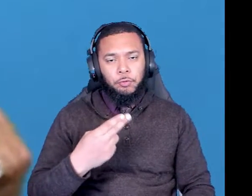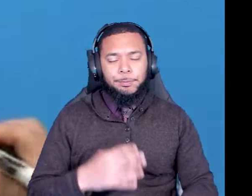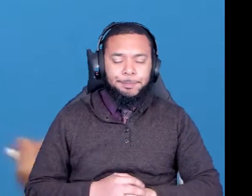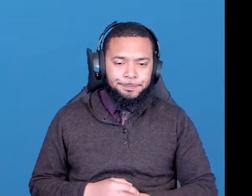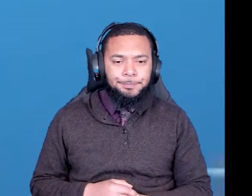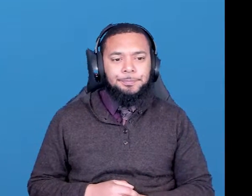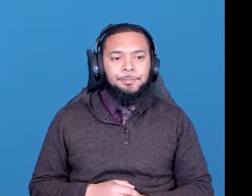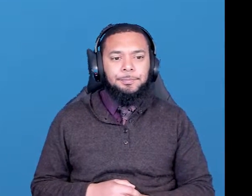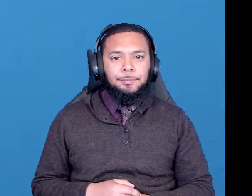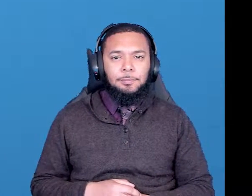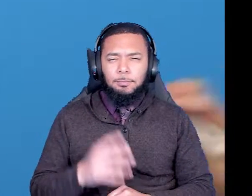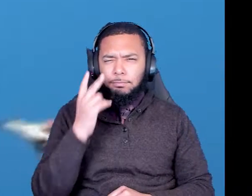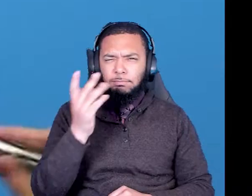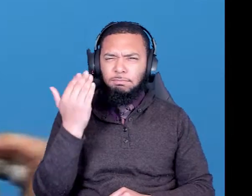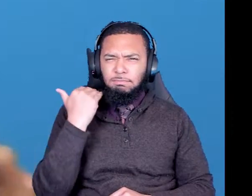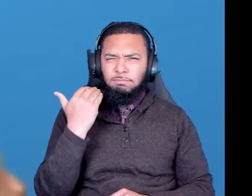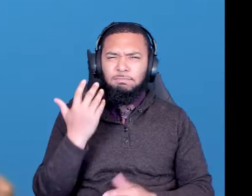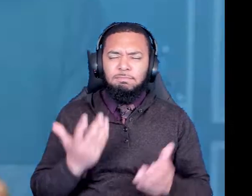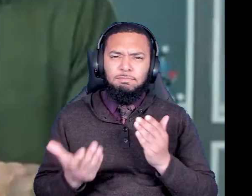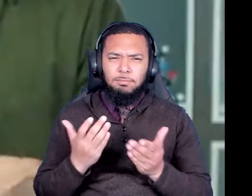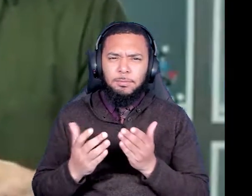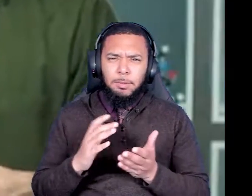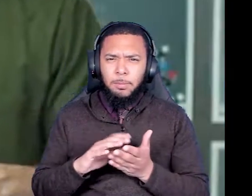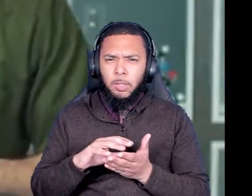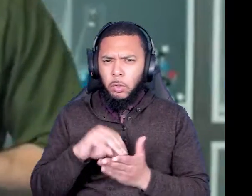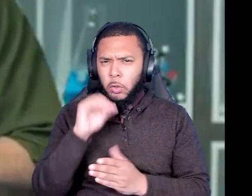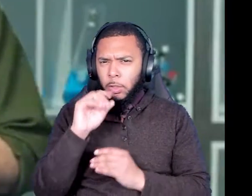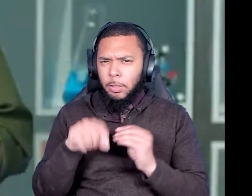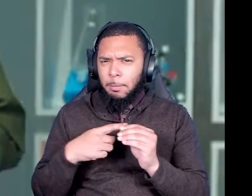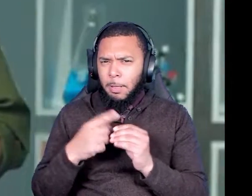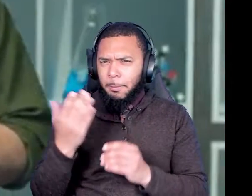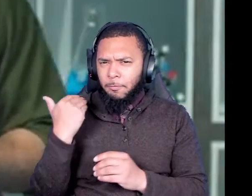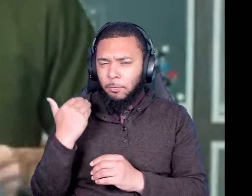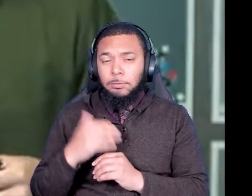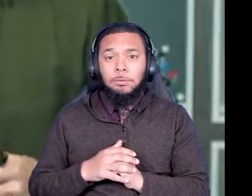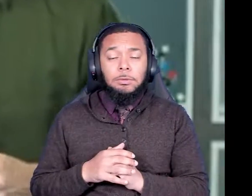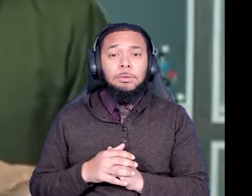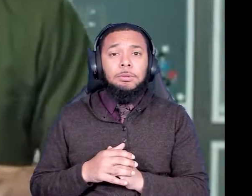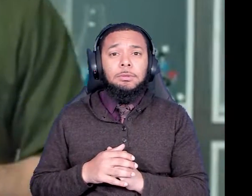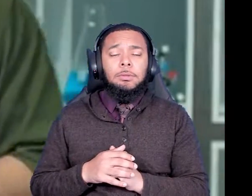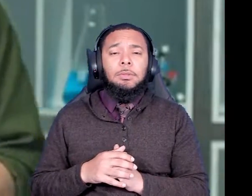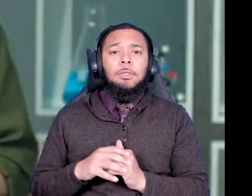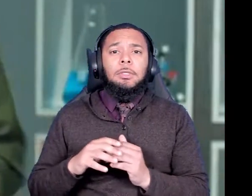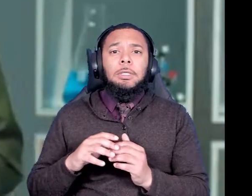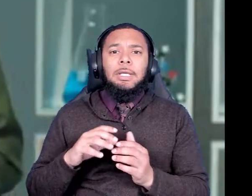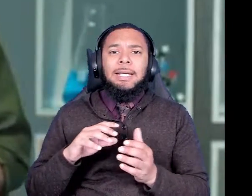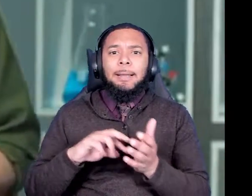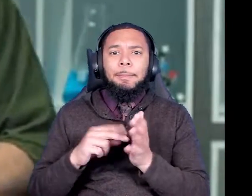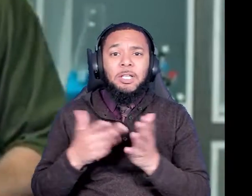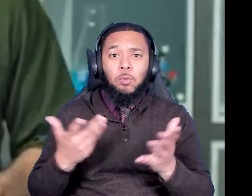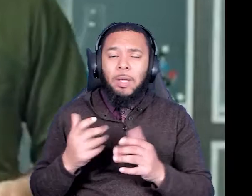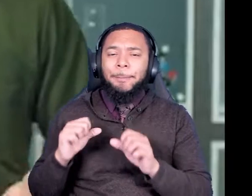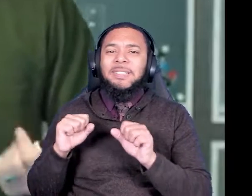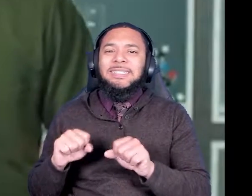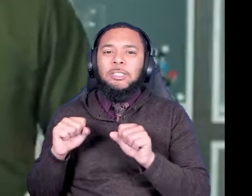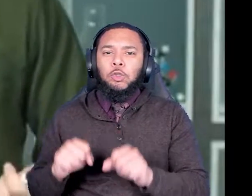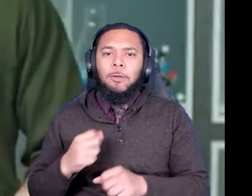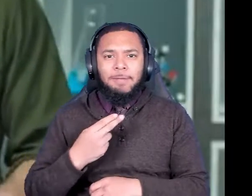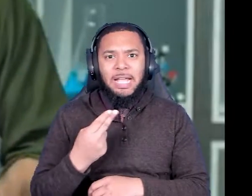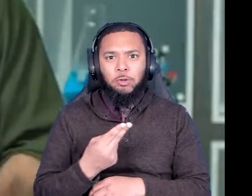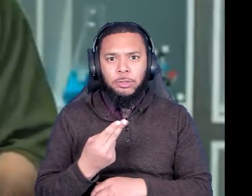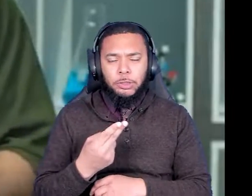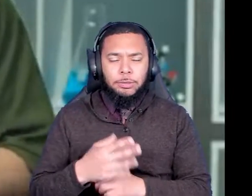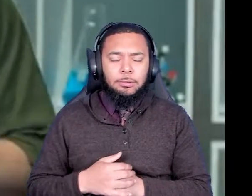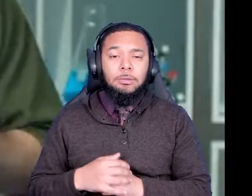and you've probably seen that before or maybe heard about it before. pH stands for potential of hydrogen, okay? And so it's really